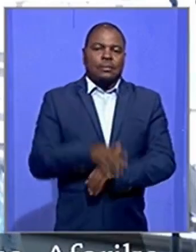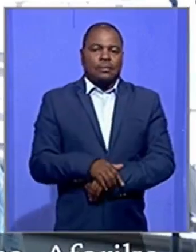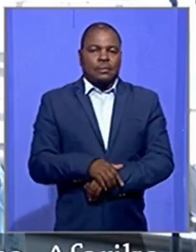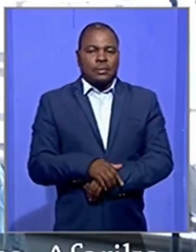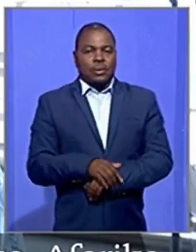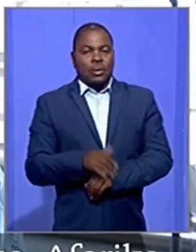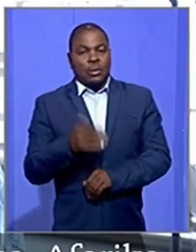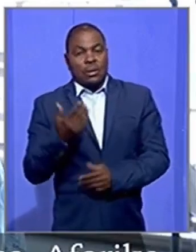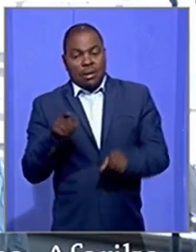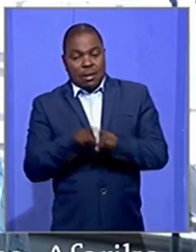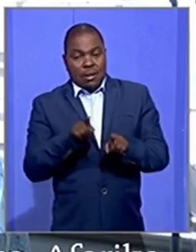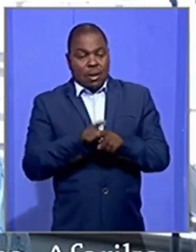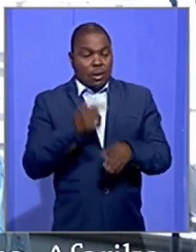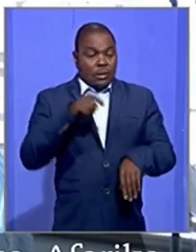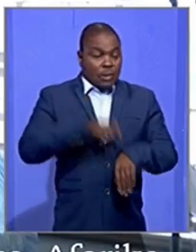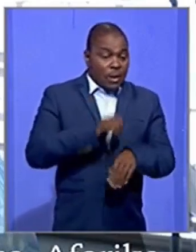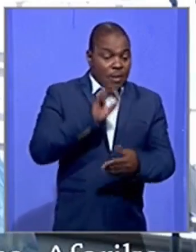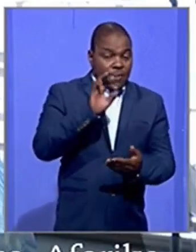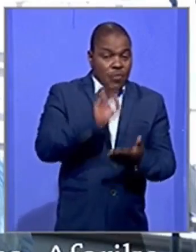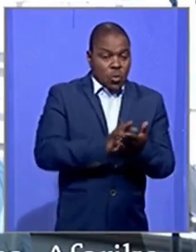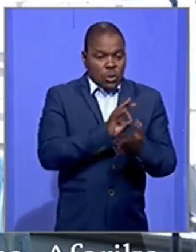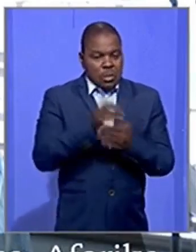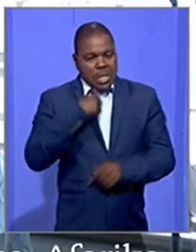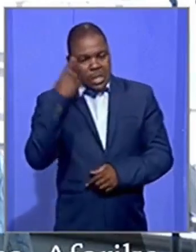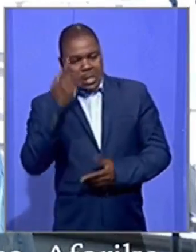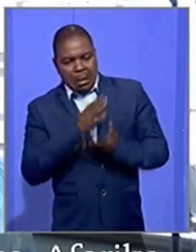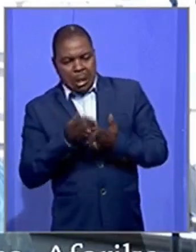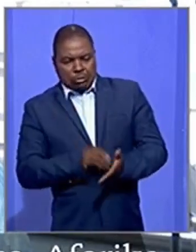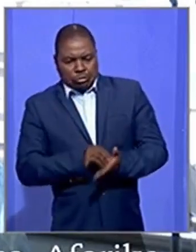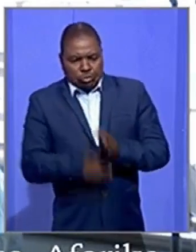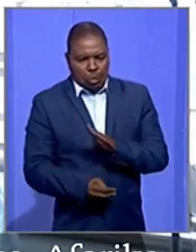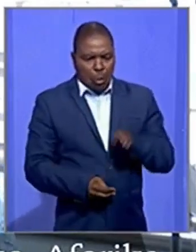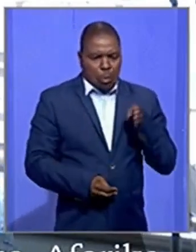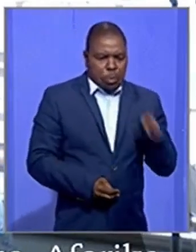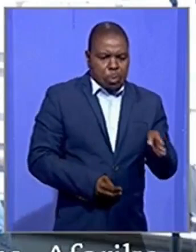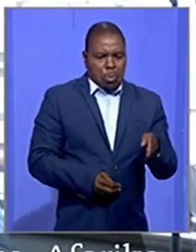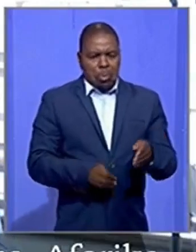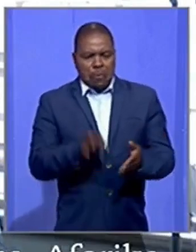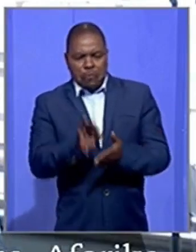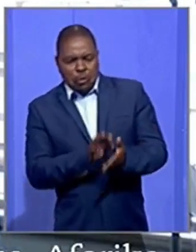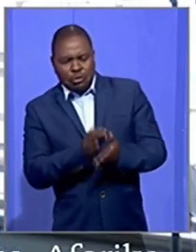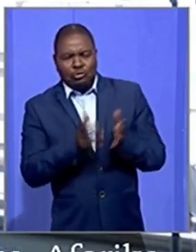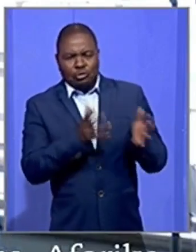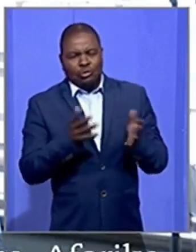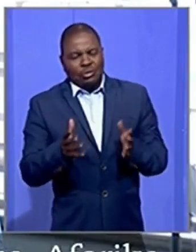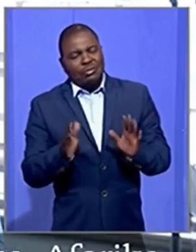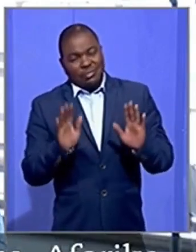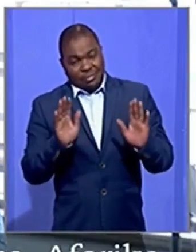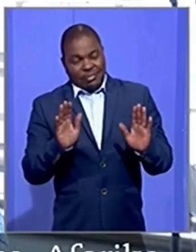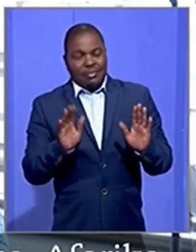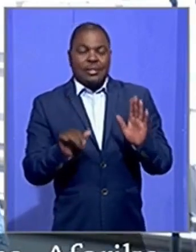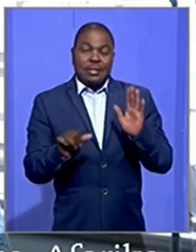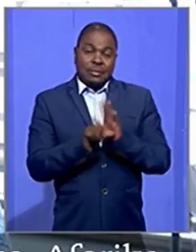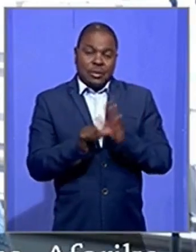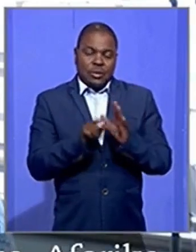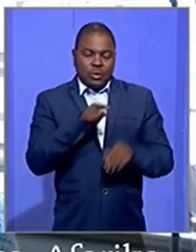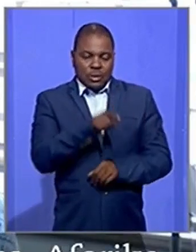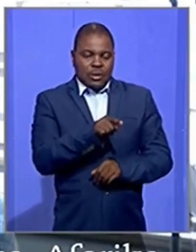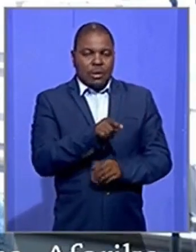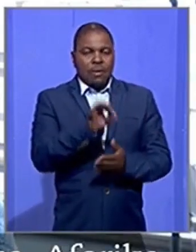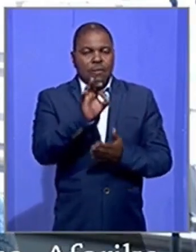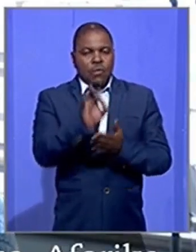you go into election, people are talking about rigging or the elections will be rigged. So the credibility of elections